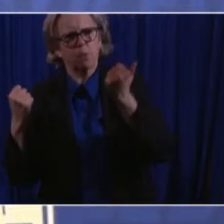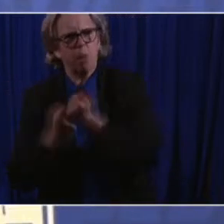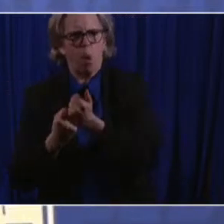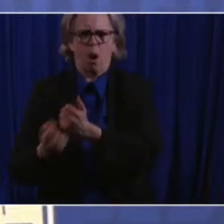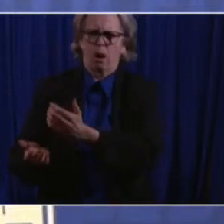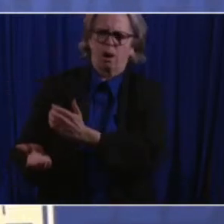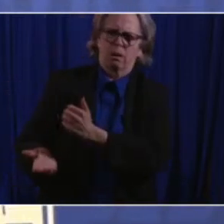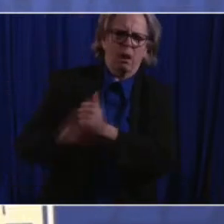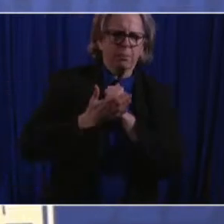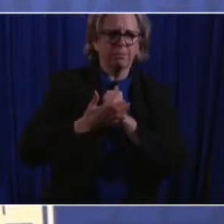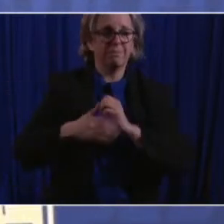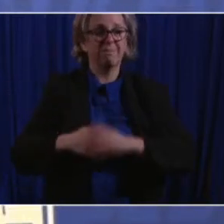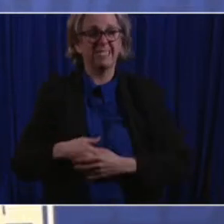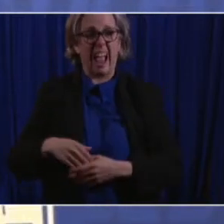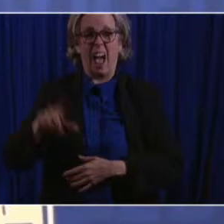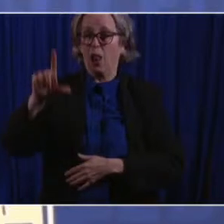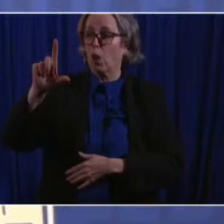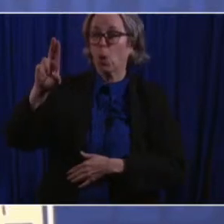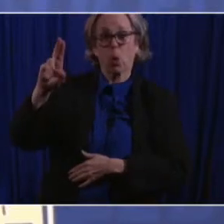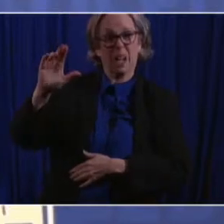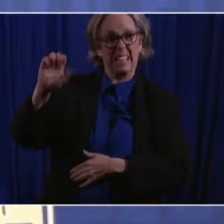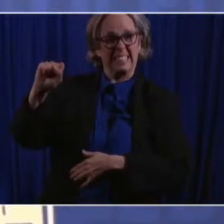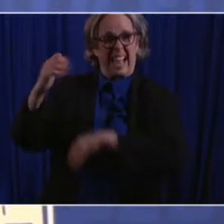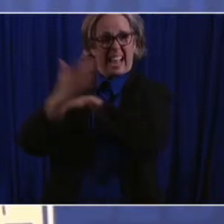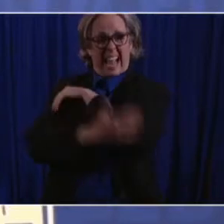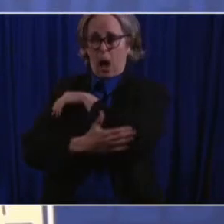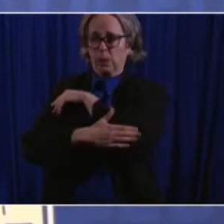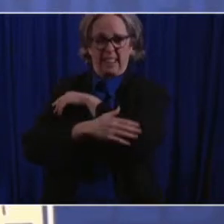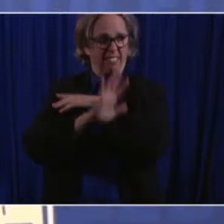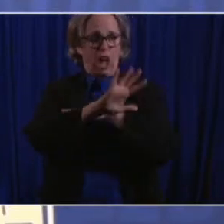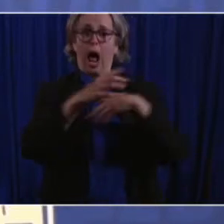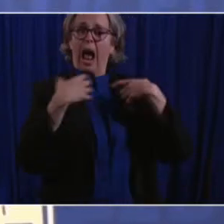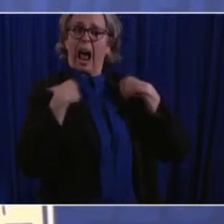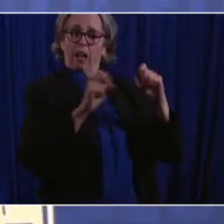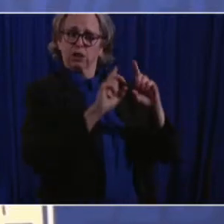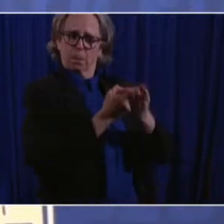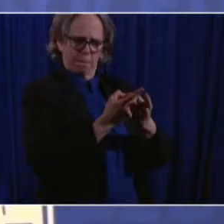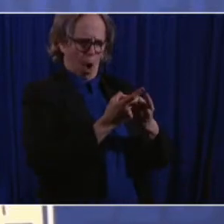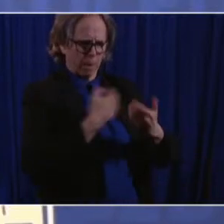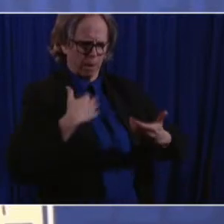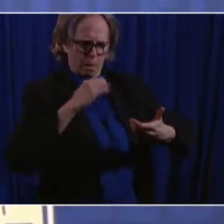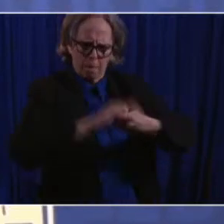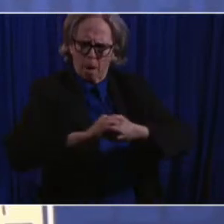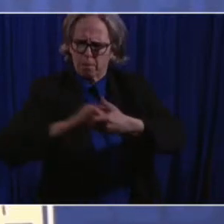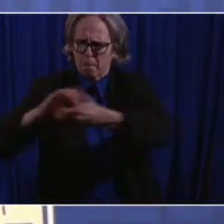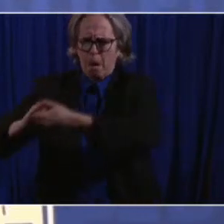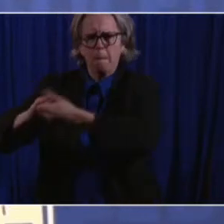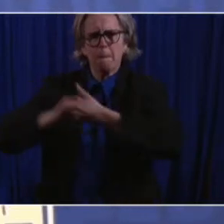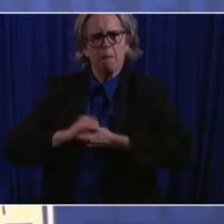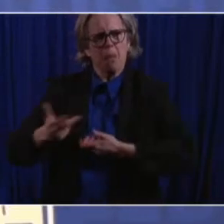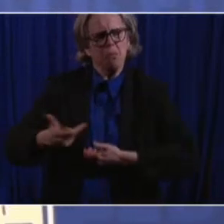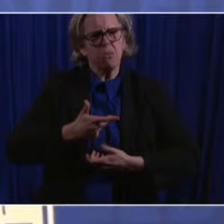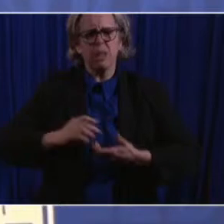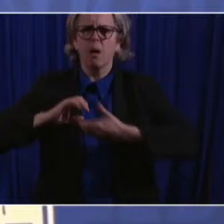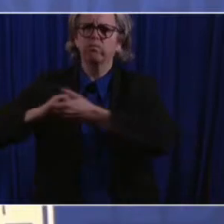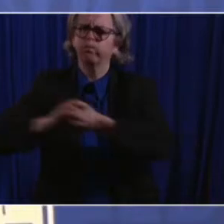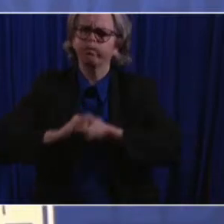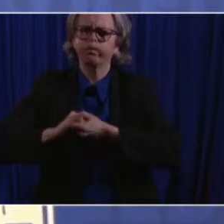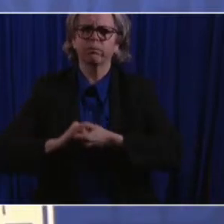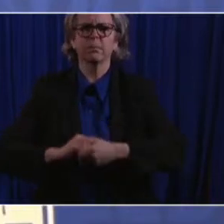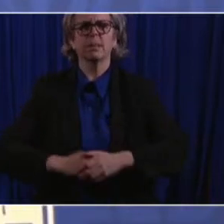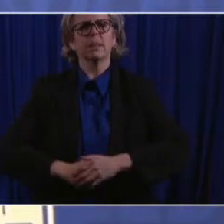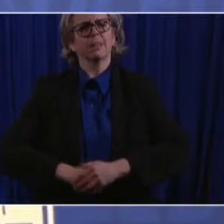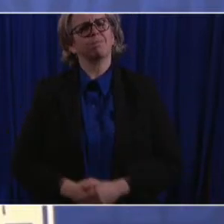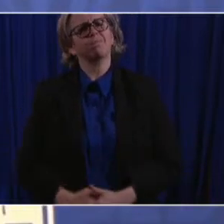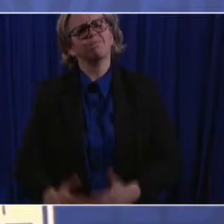been a terrific partner as we've worked through the coronavirus pandemic. I cannot say how grateful we are